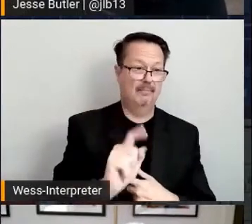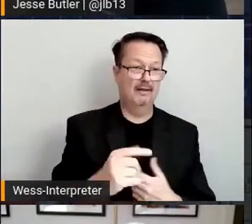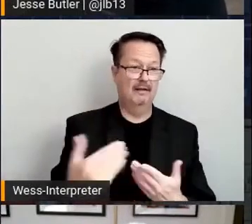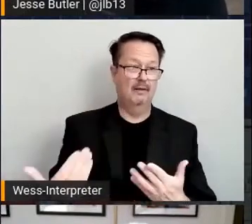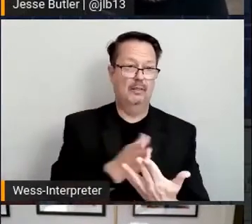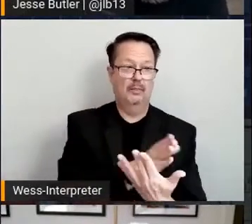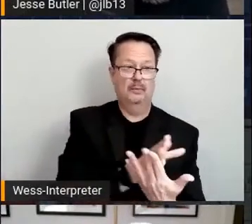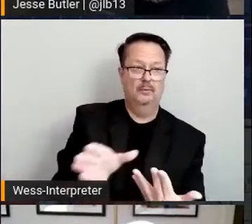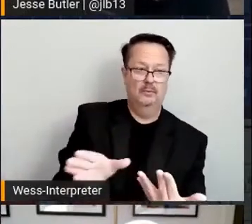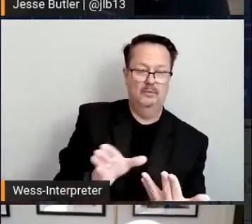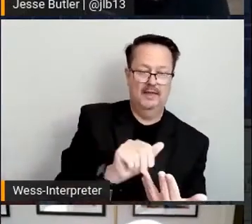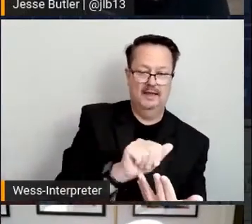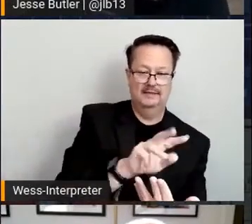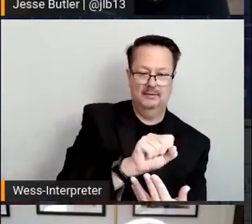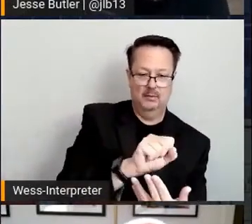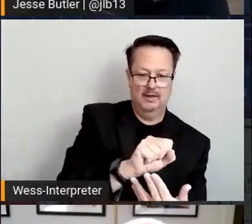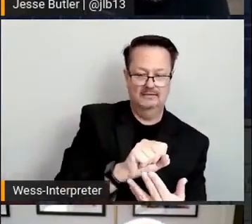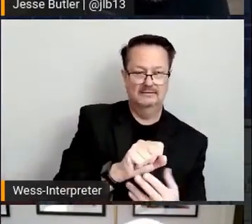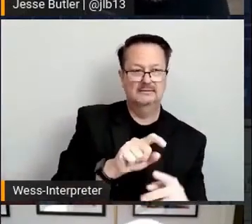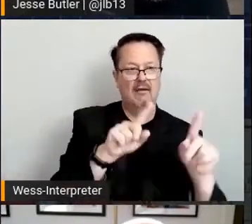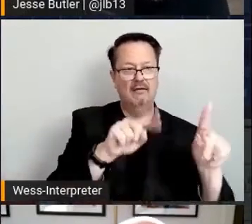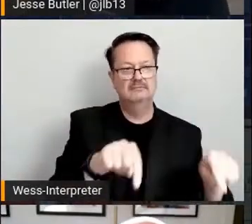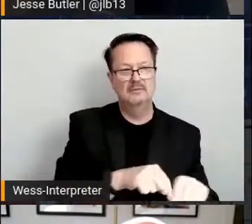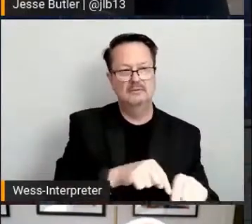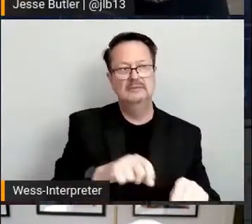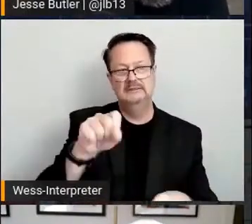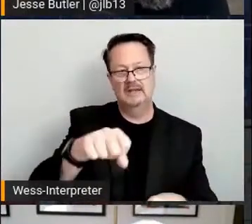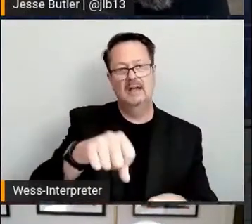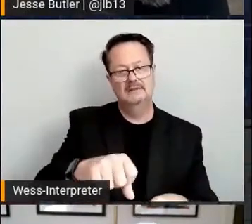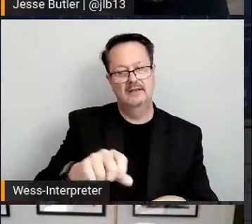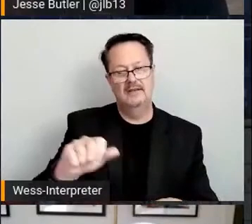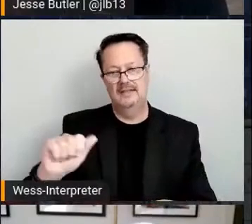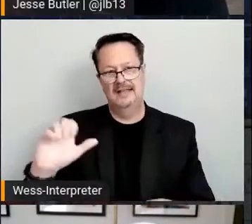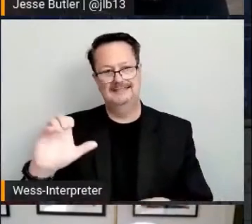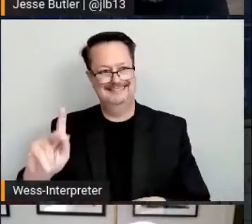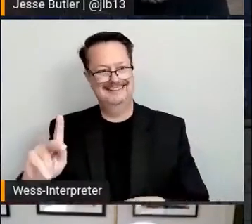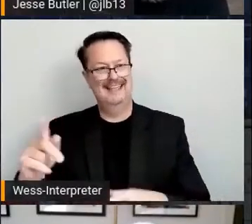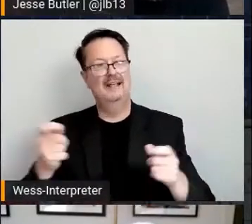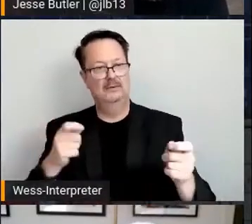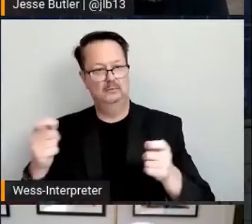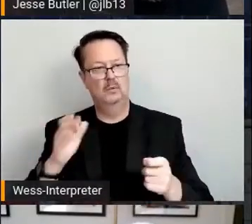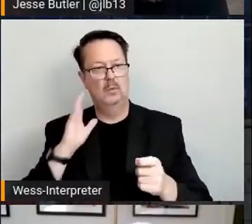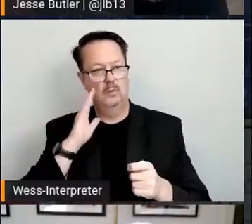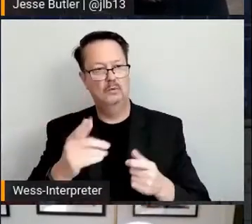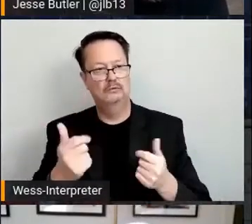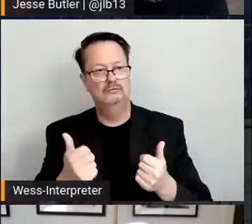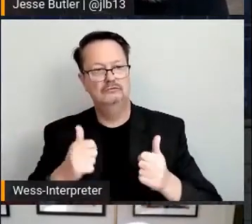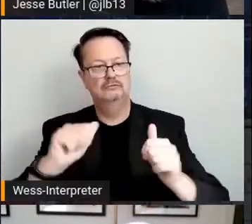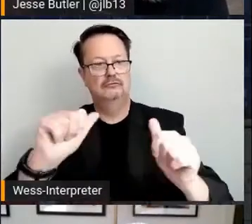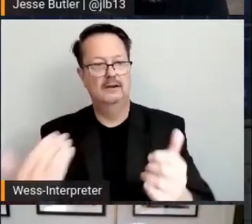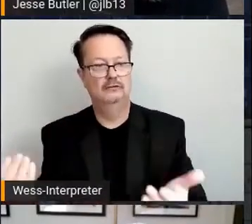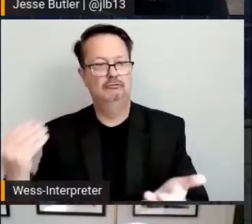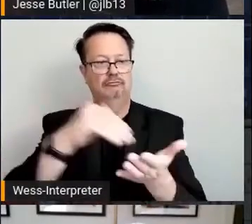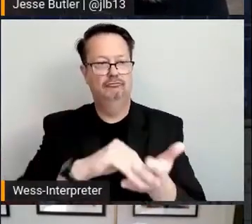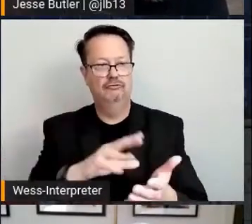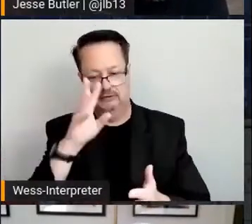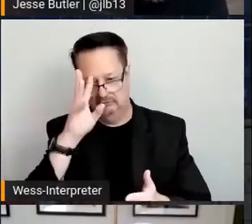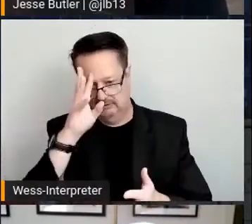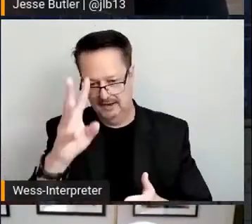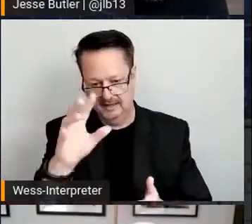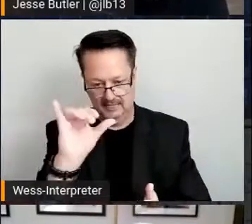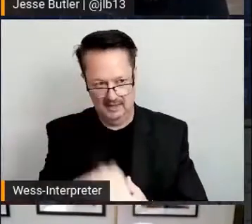AWS console, yes, the ACK controller would attempt to recreate that.